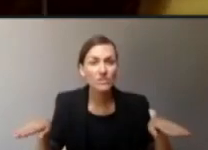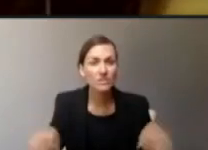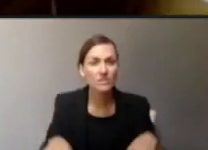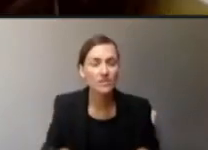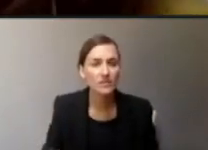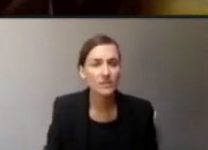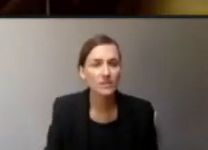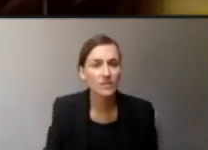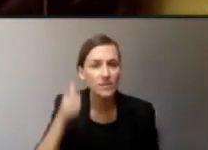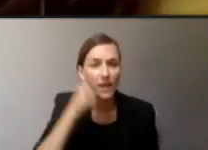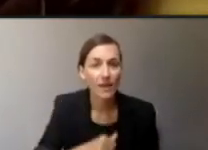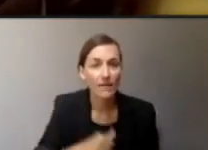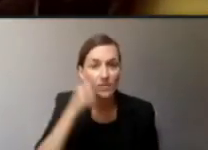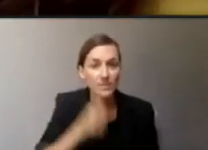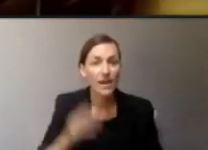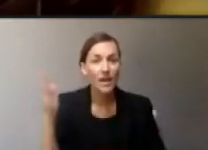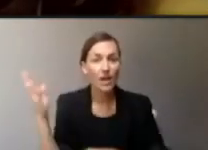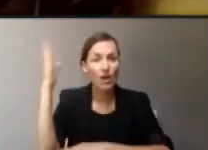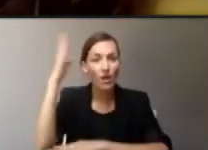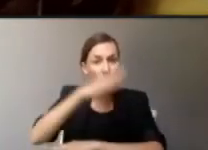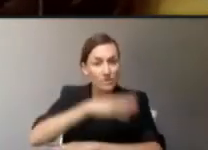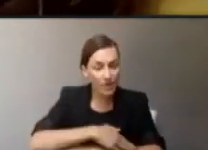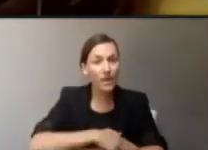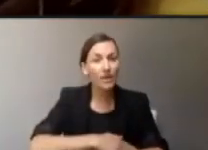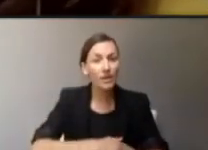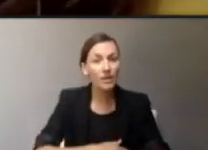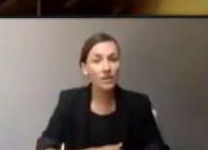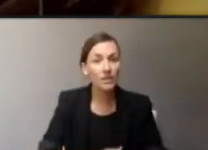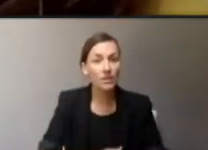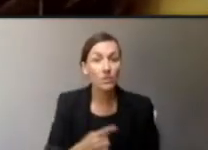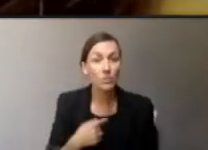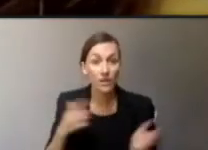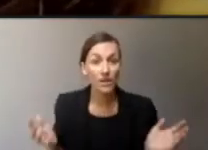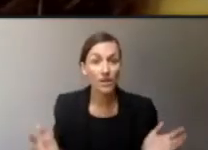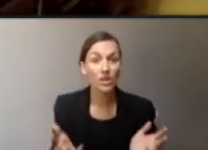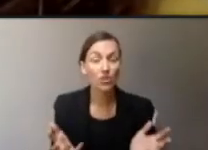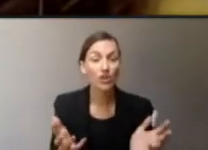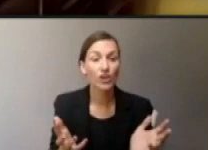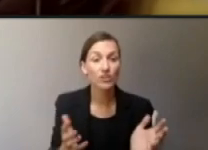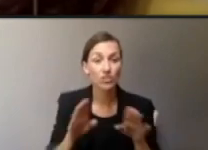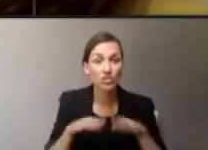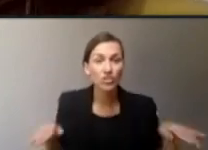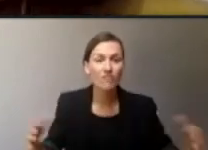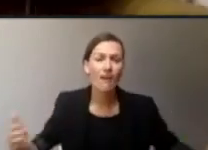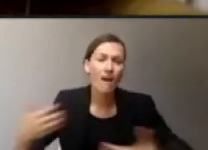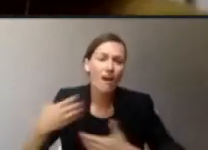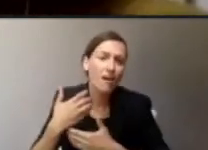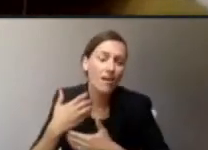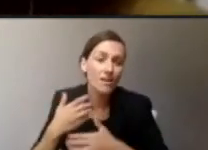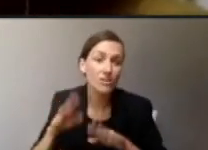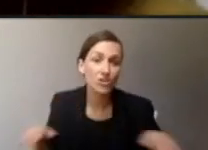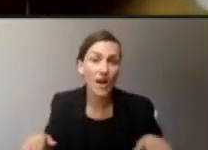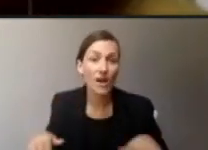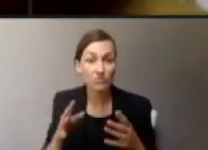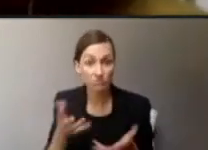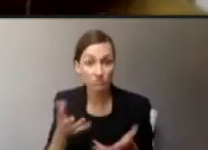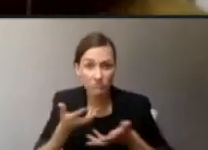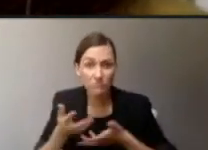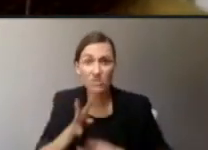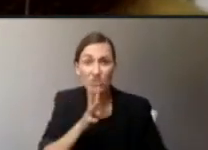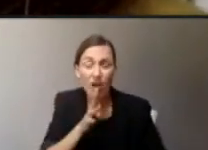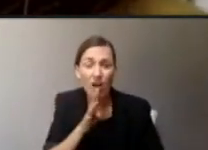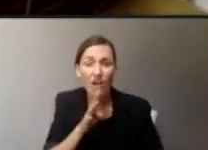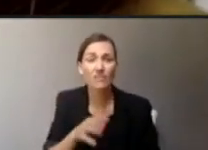every day, all day. We do one, we encourage our children, hug your child, talk to your child, sing